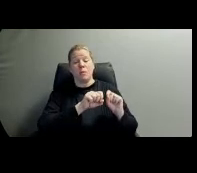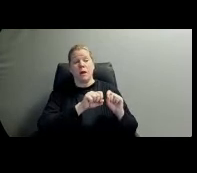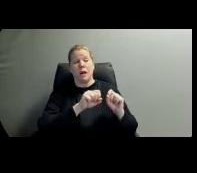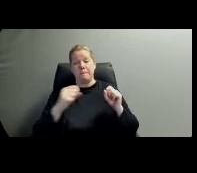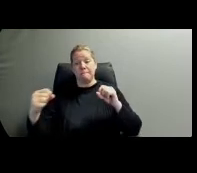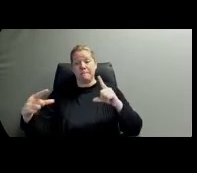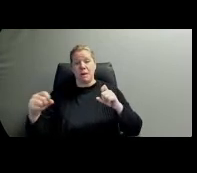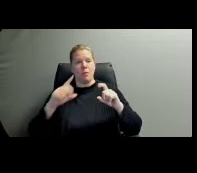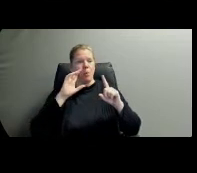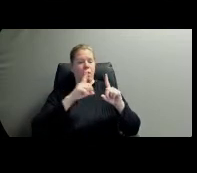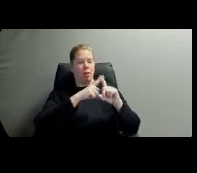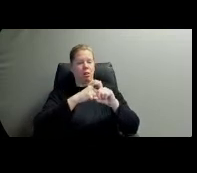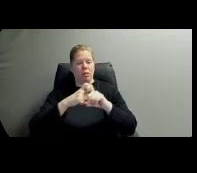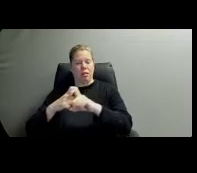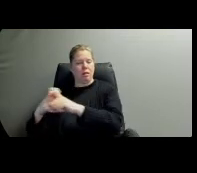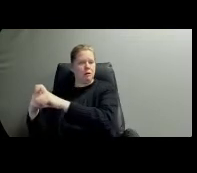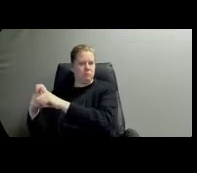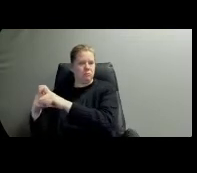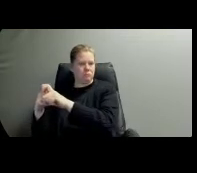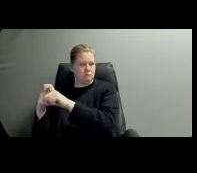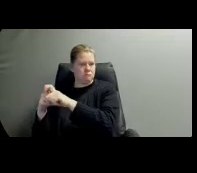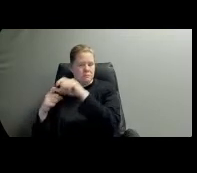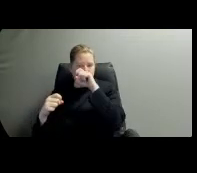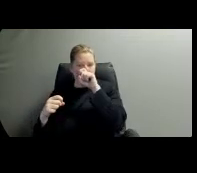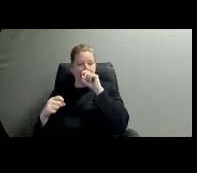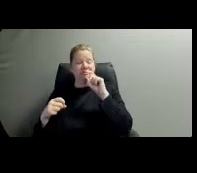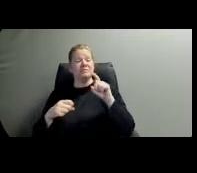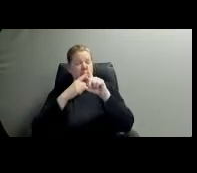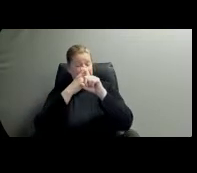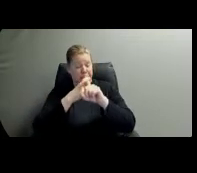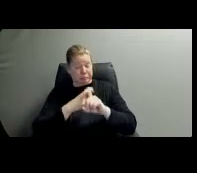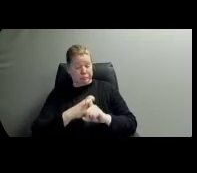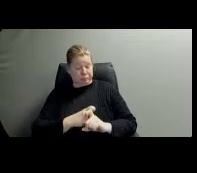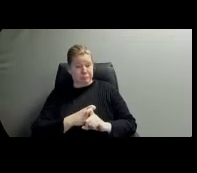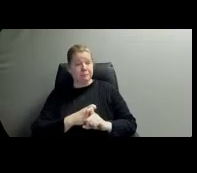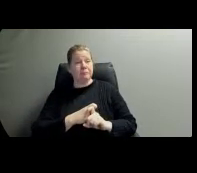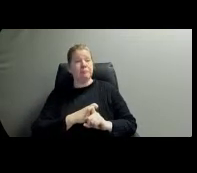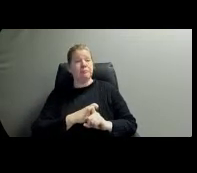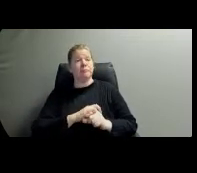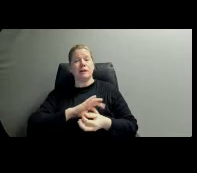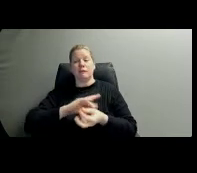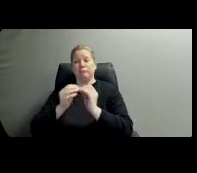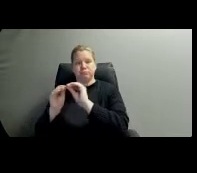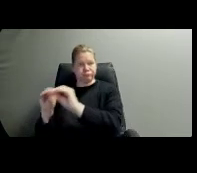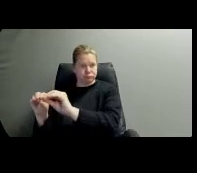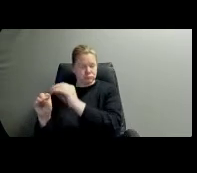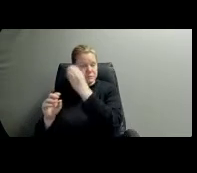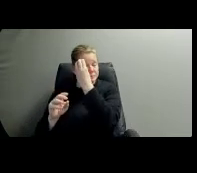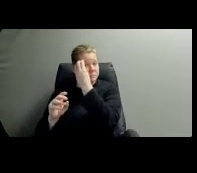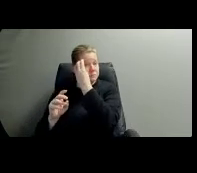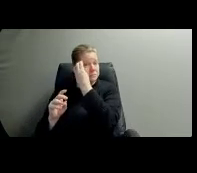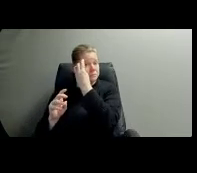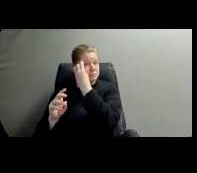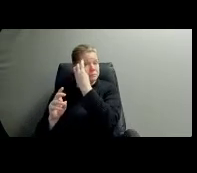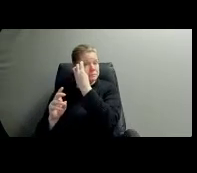point at which the models are decrypted are once they are aggregated. So think about it in a way that encrypted models are